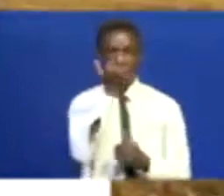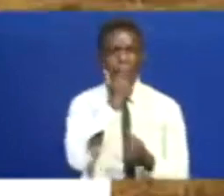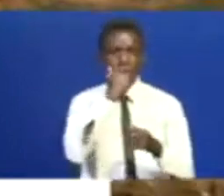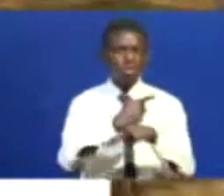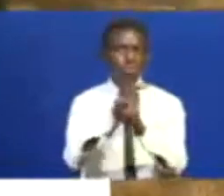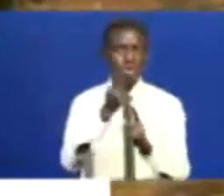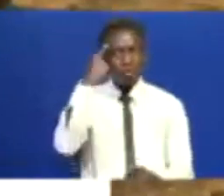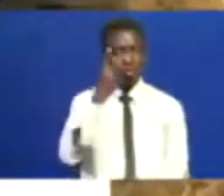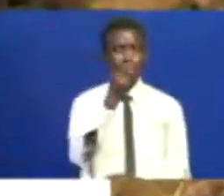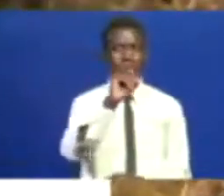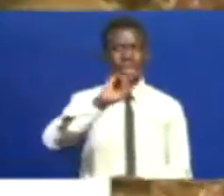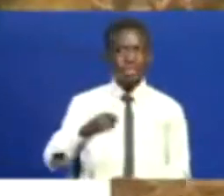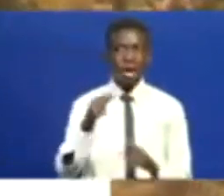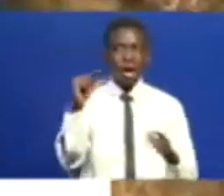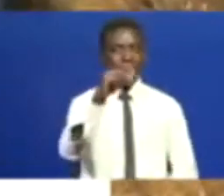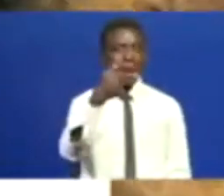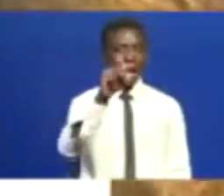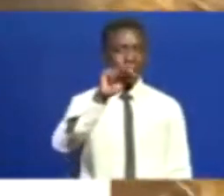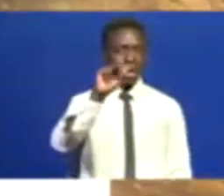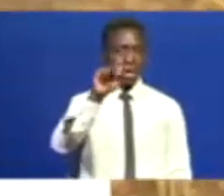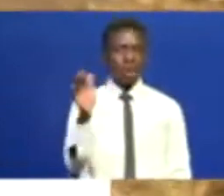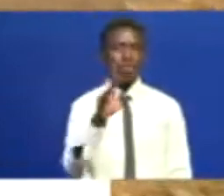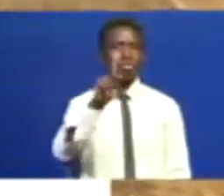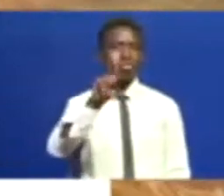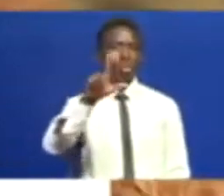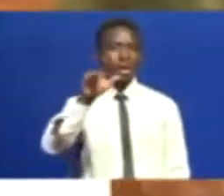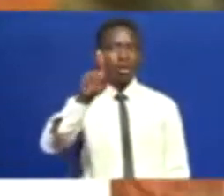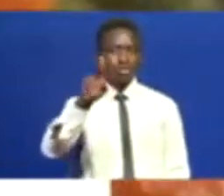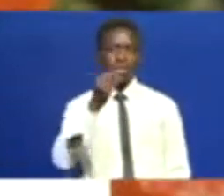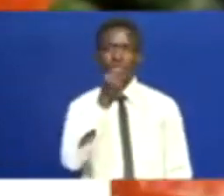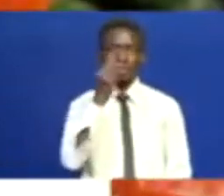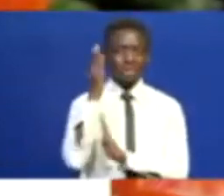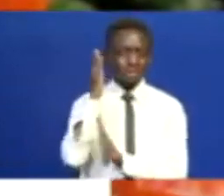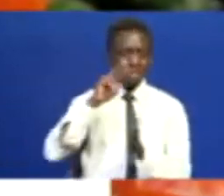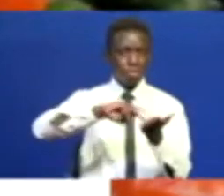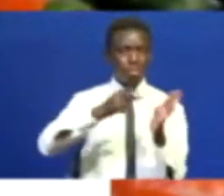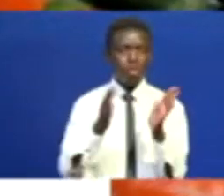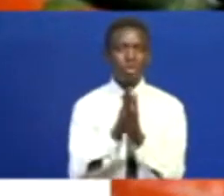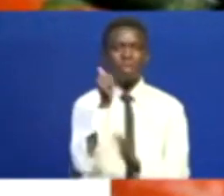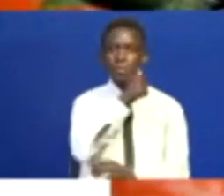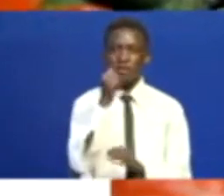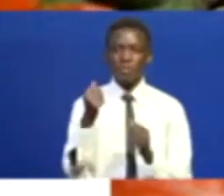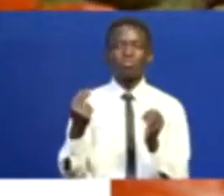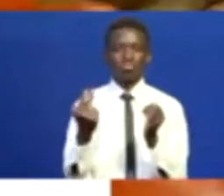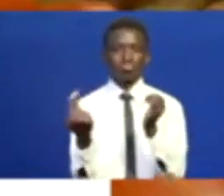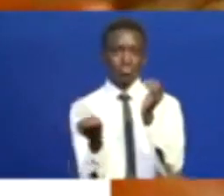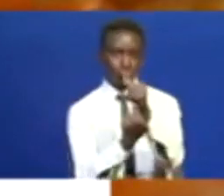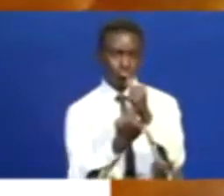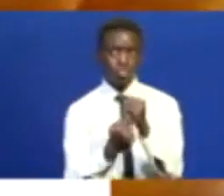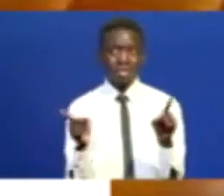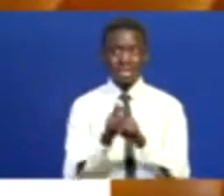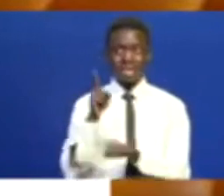20,000 acres of the Galana Kulalu Food Security Project under a public-private partnership. The tech firm has also